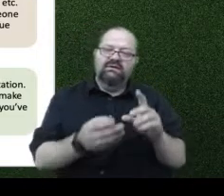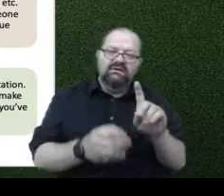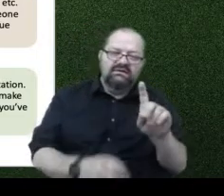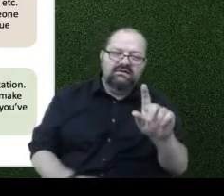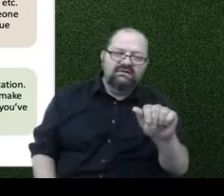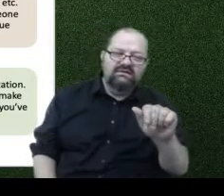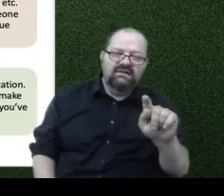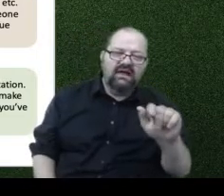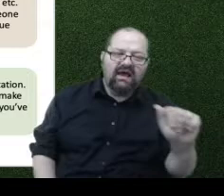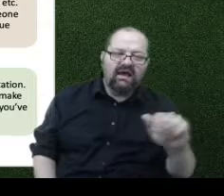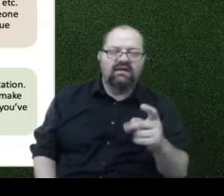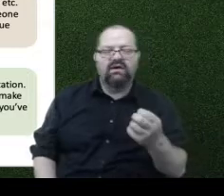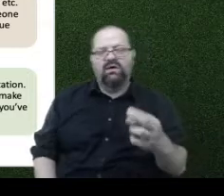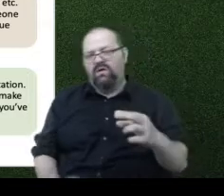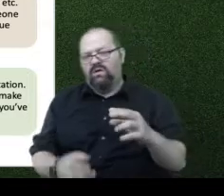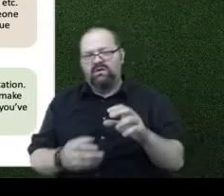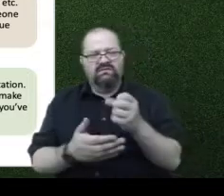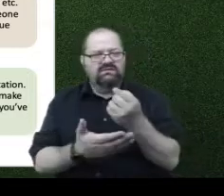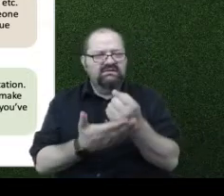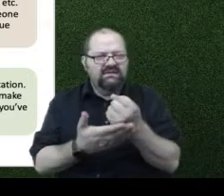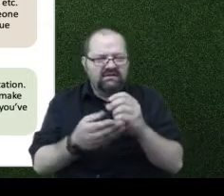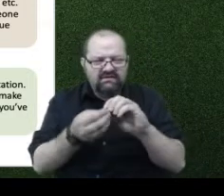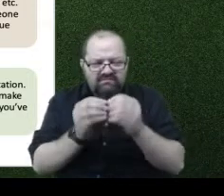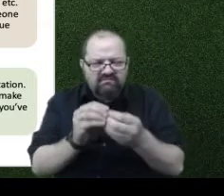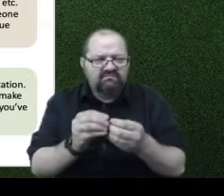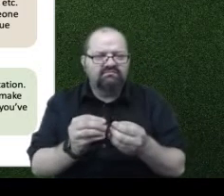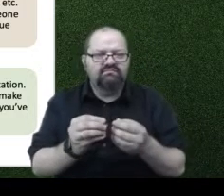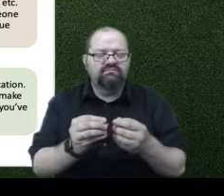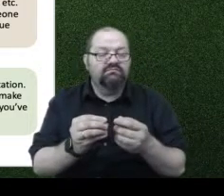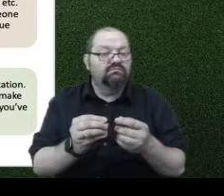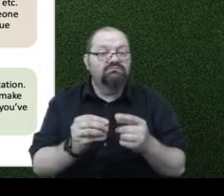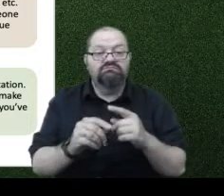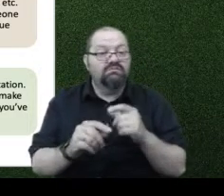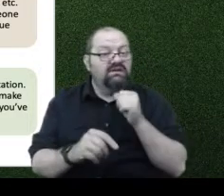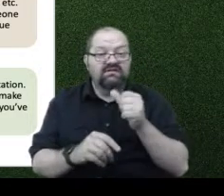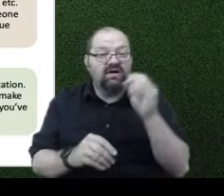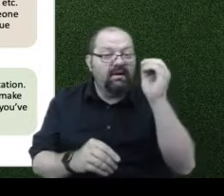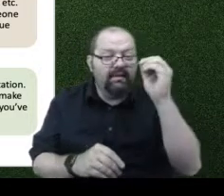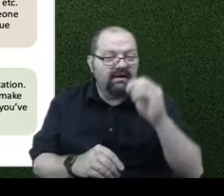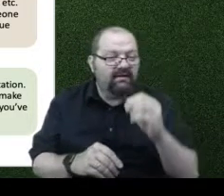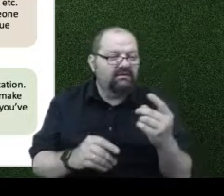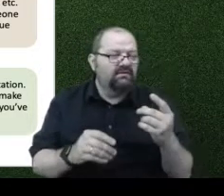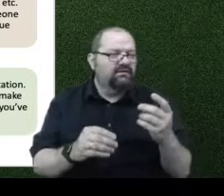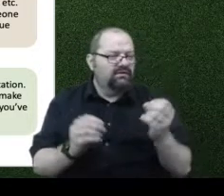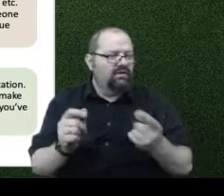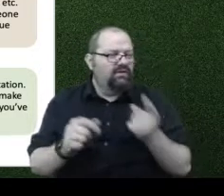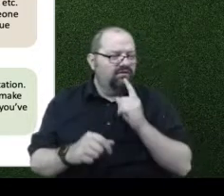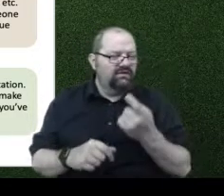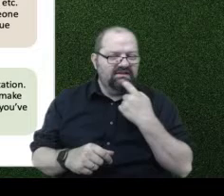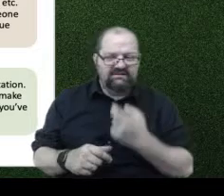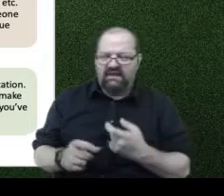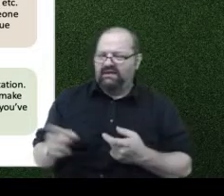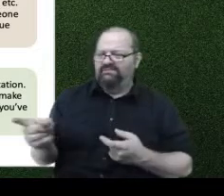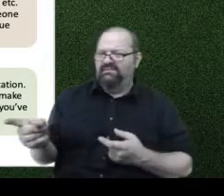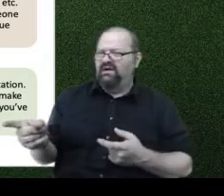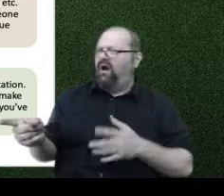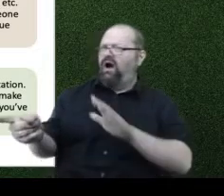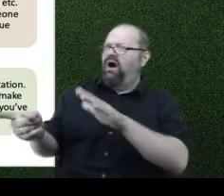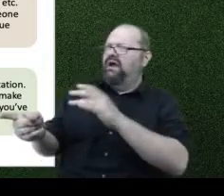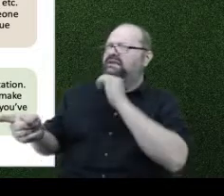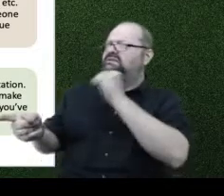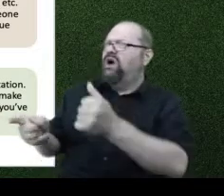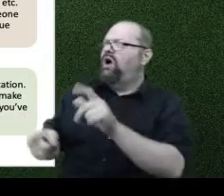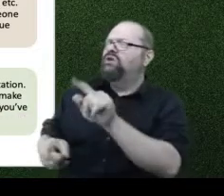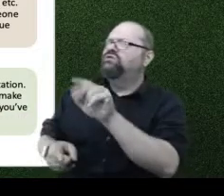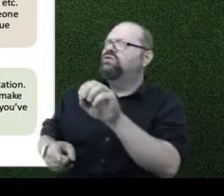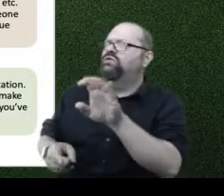text, or direct quotations. It's not opinionated. Someone else couldn't really argue against it. He's too fat for his clothing. He